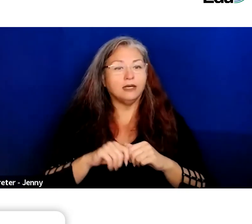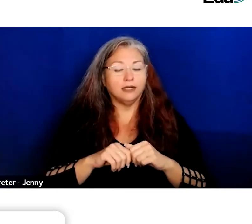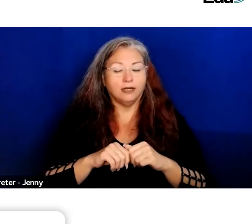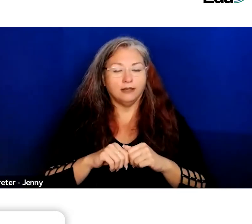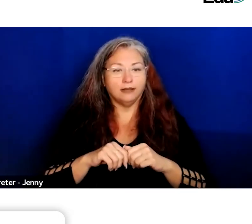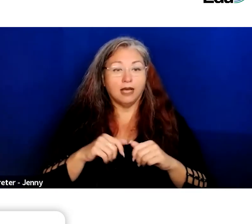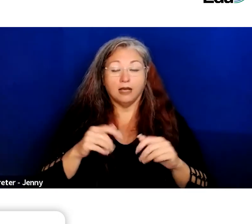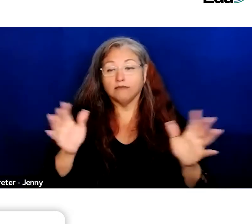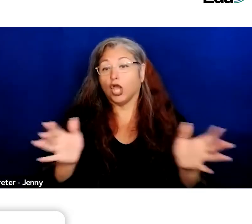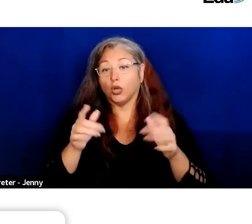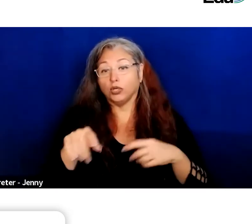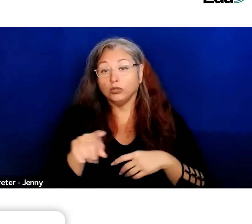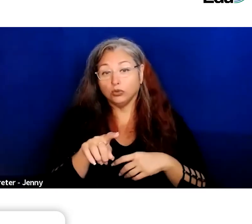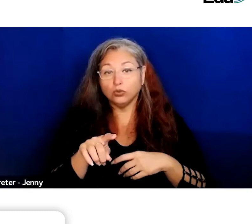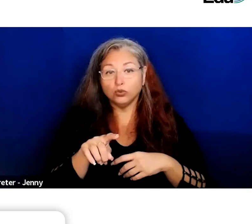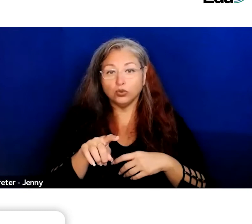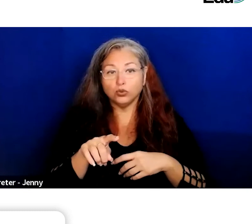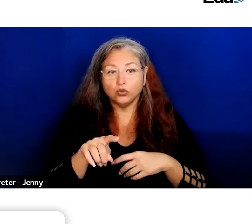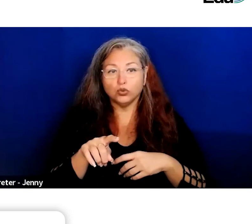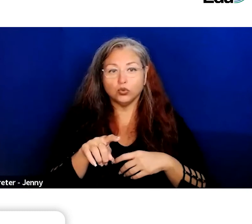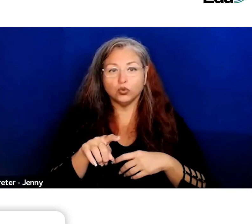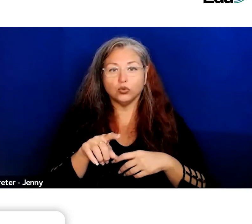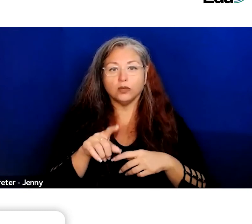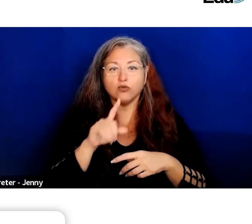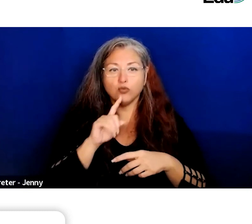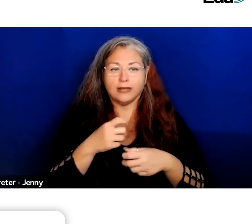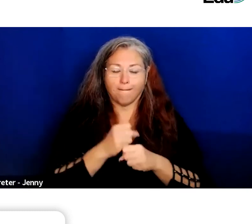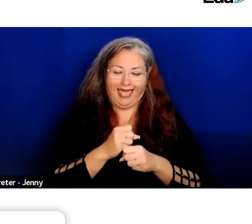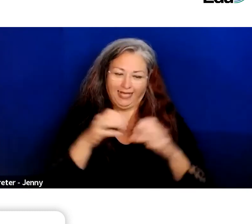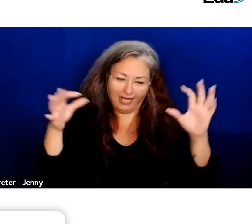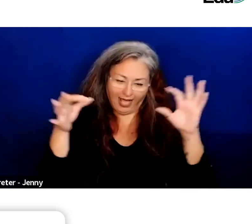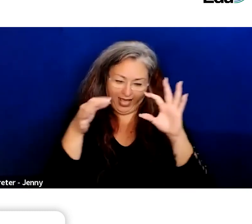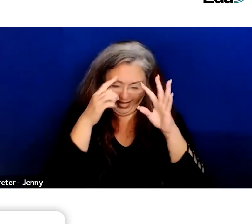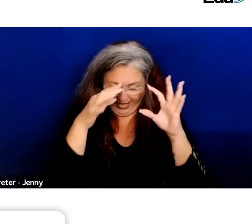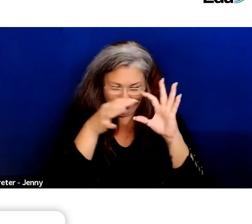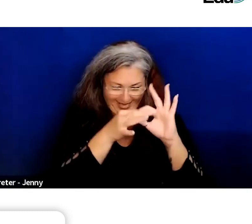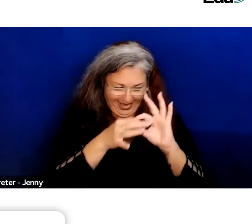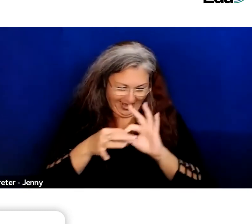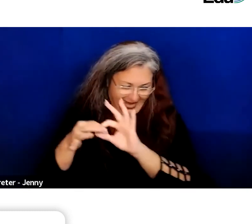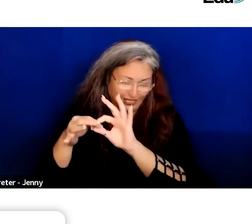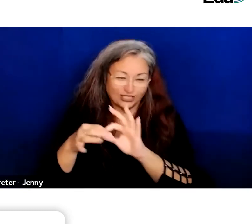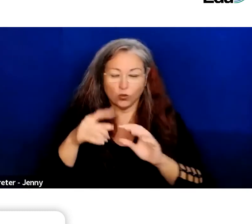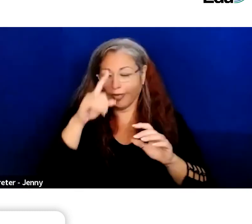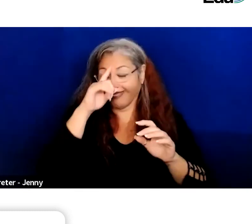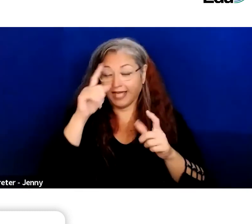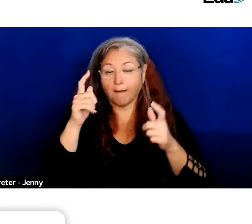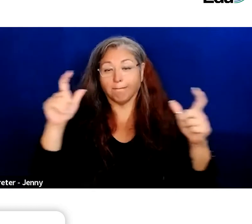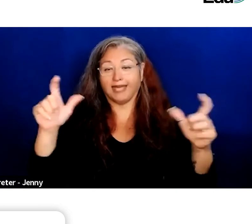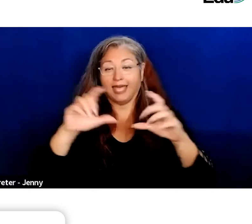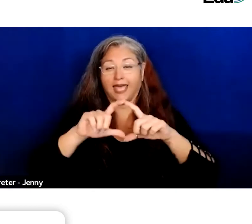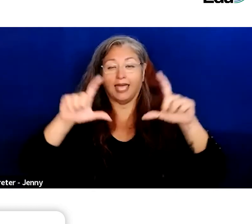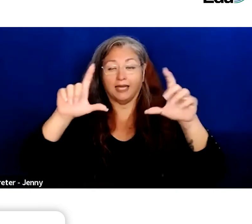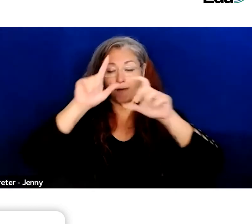I would urge you all to just make some correlative connections, right? It's all about thinking big picture when you're wondering